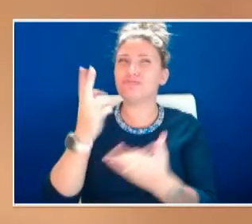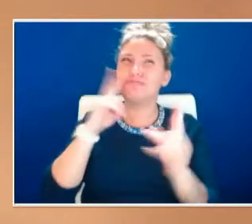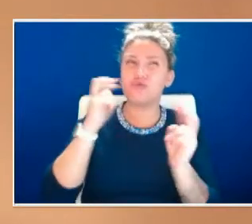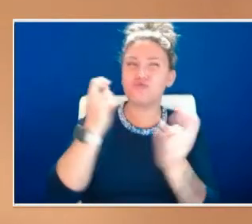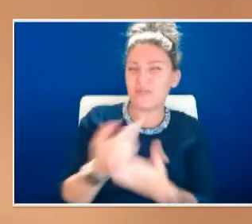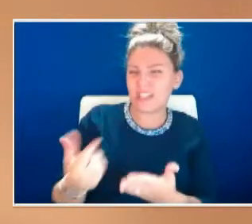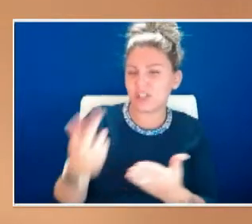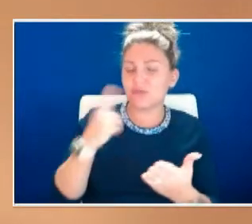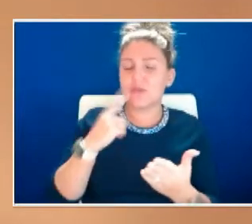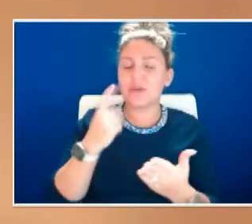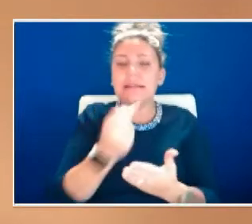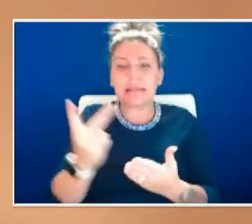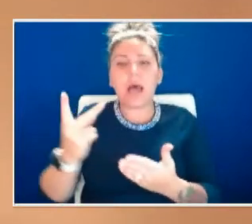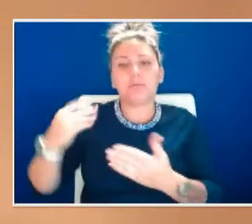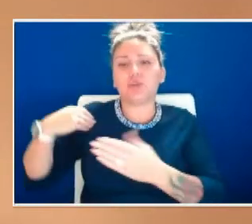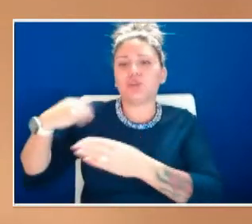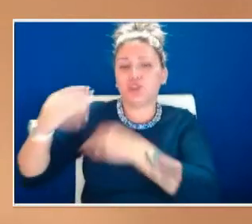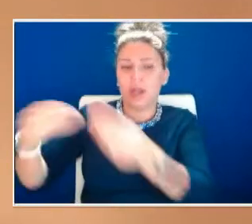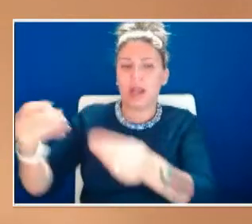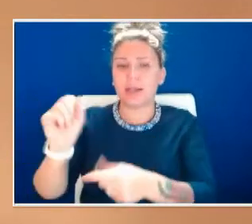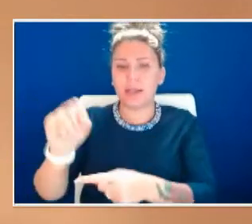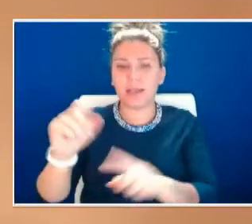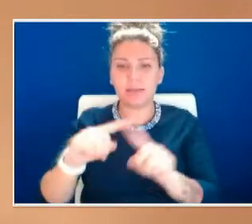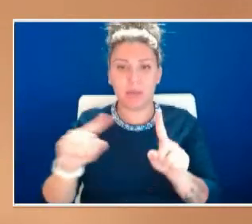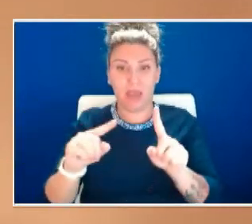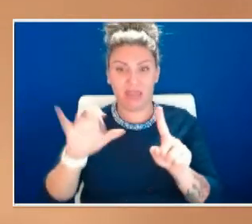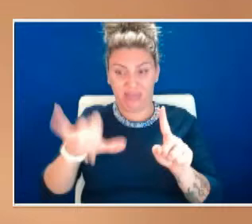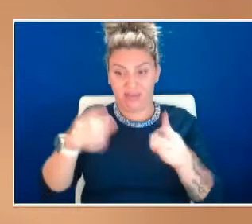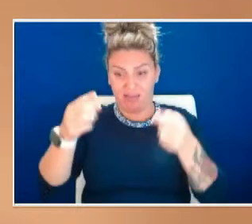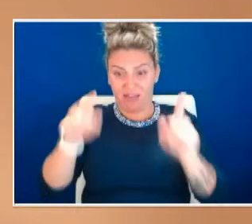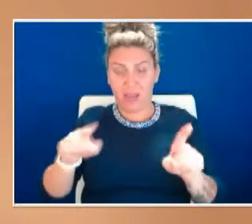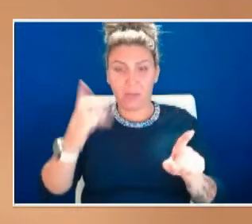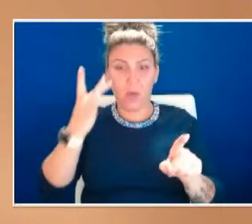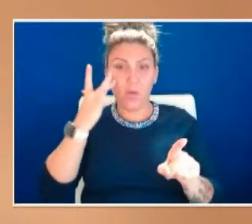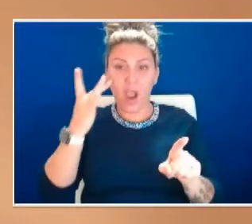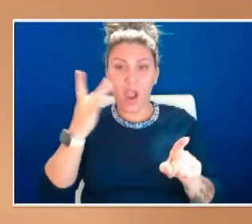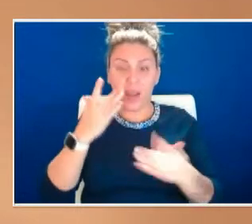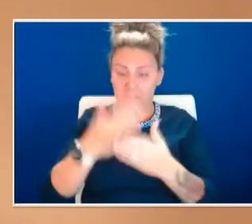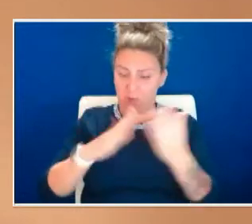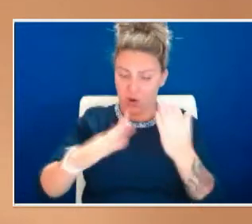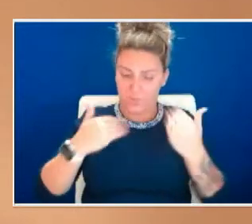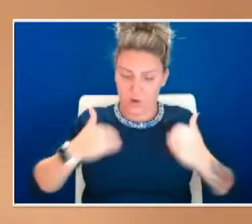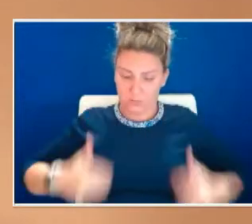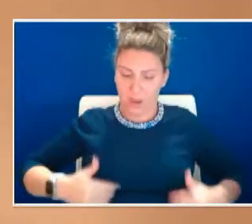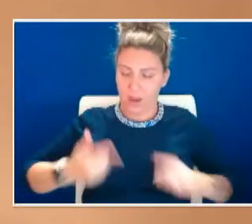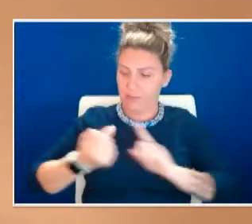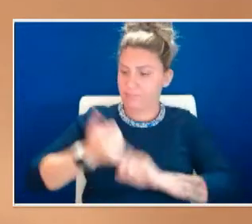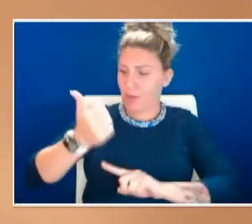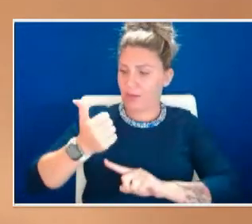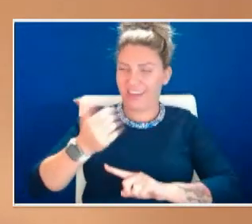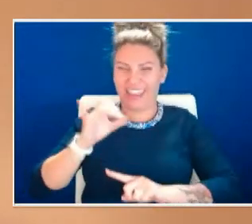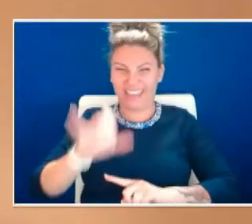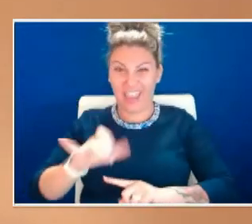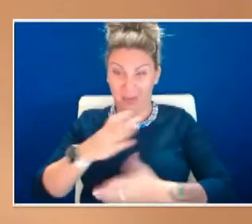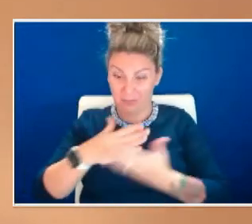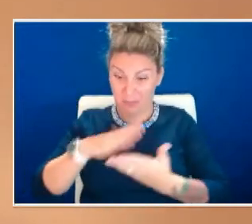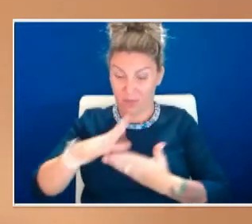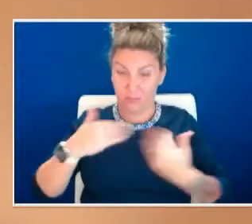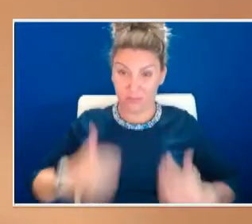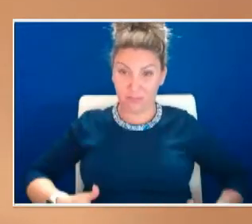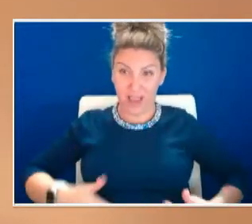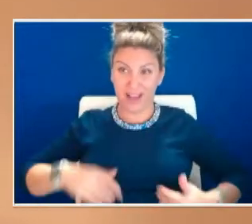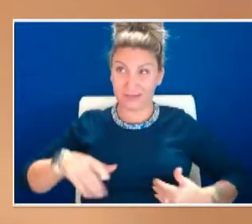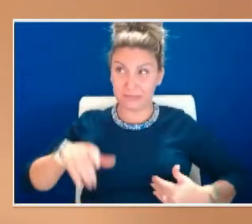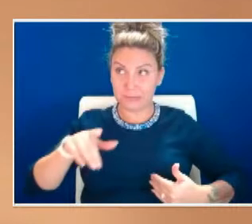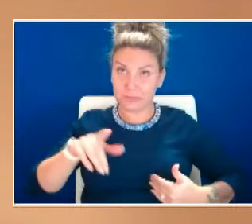genetic based on that, but lymphedema simply happens because we've removed a part of your body that had a job. And how does the body respond?